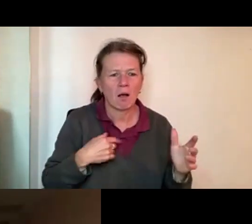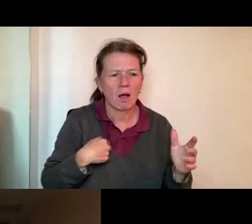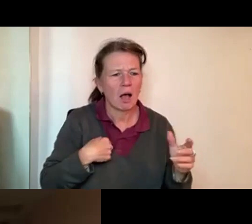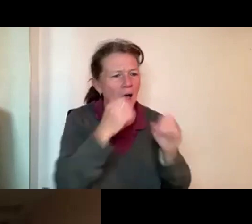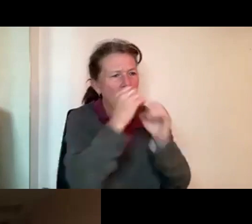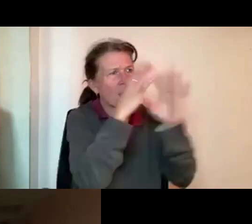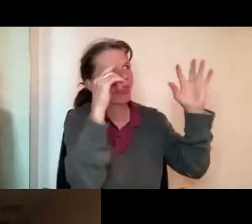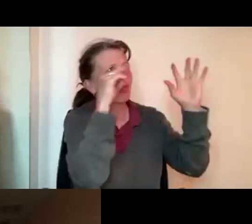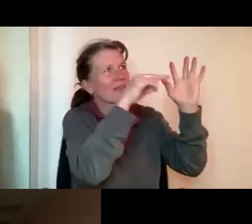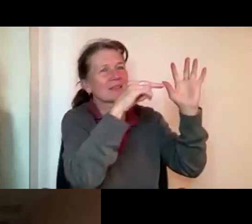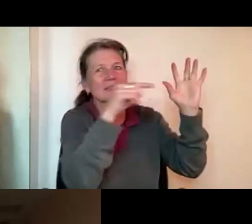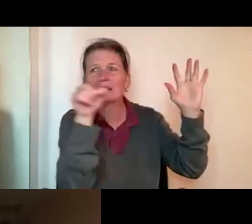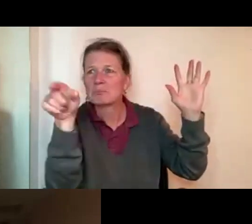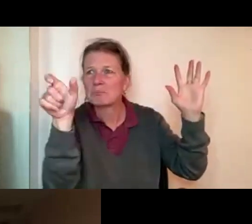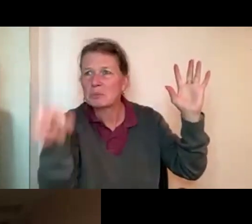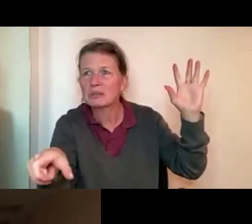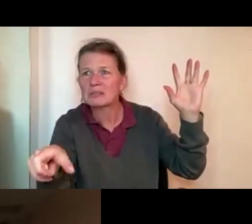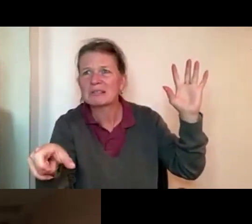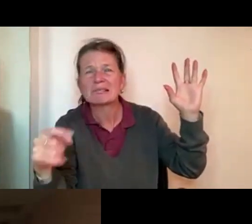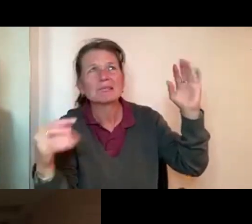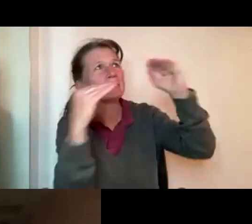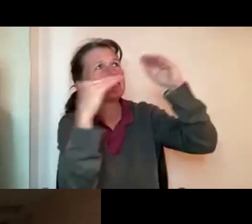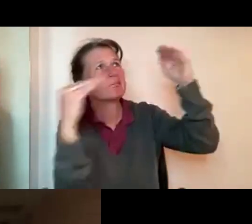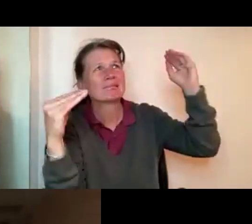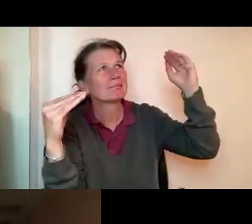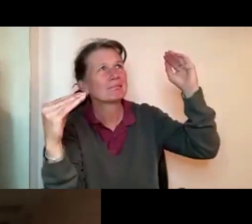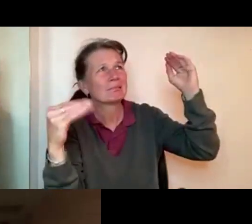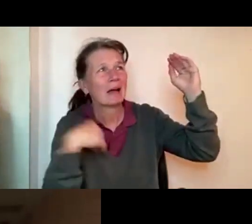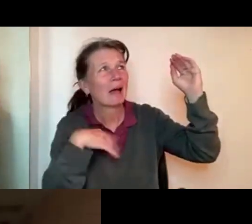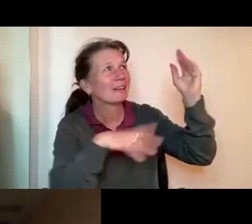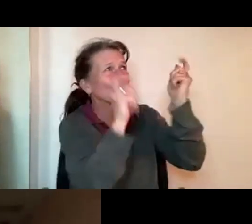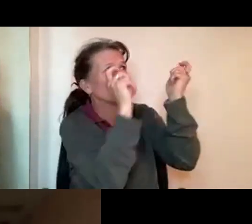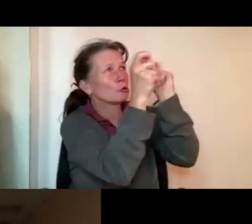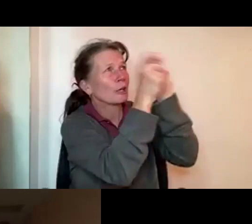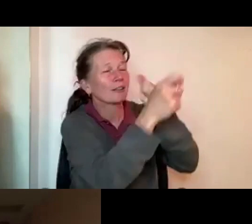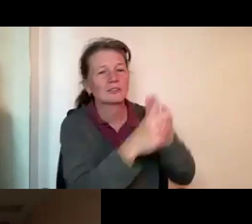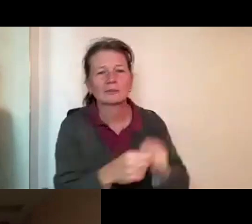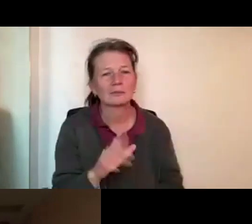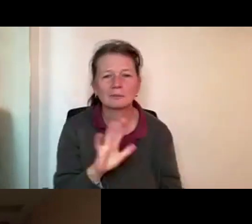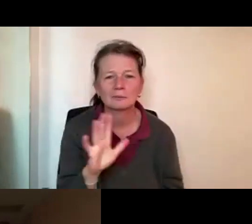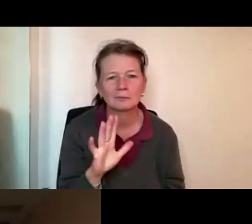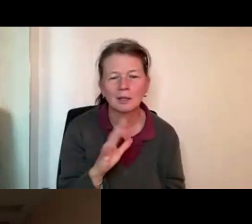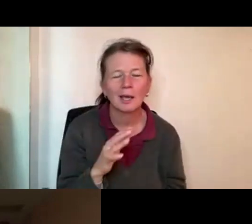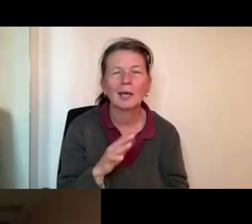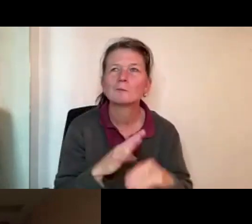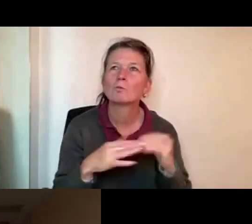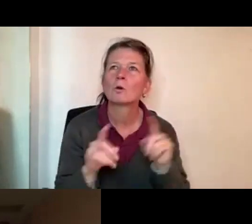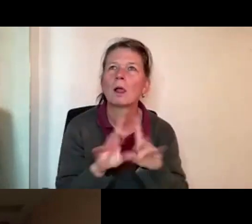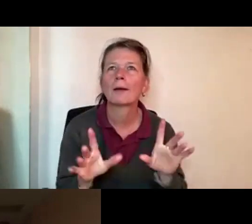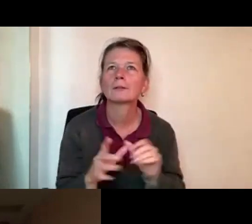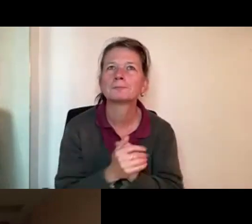this and now I've got to change it because I've got these bodies in the room. It's more about